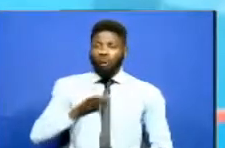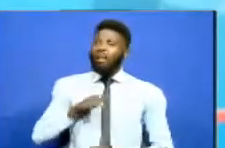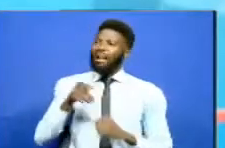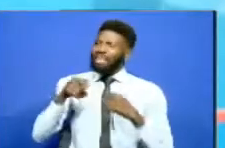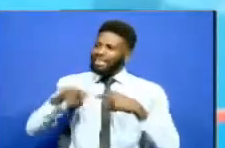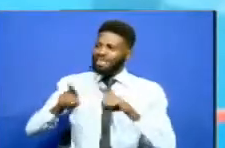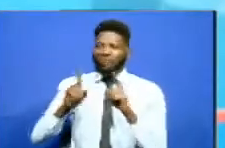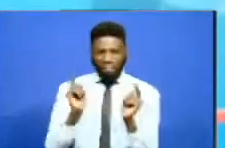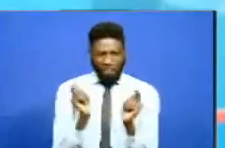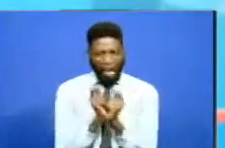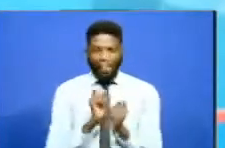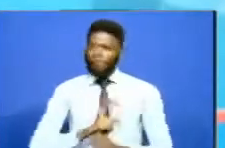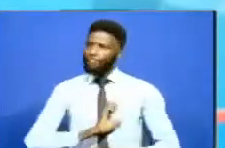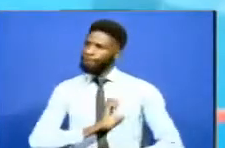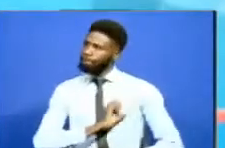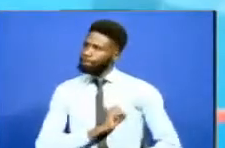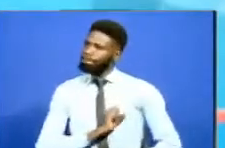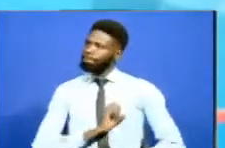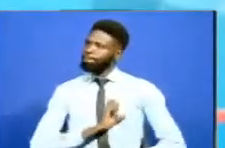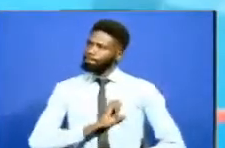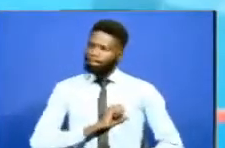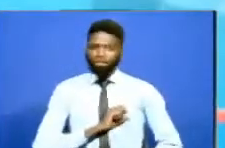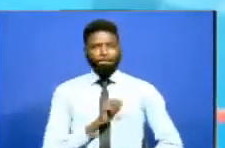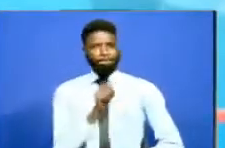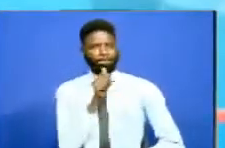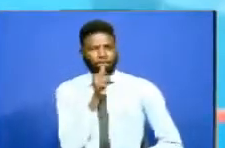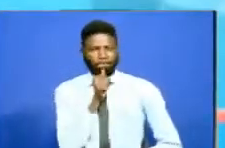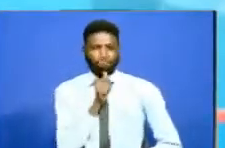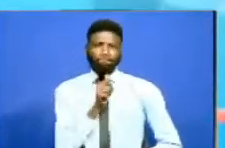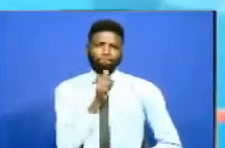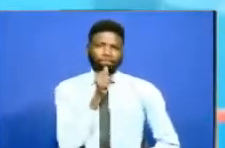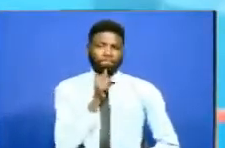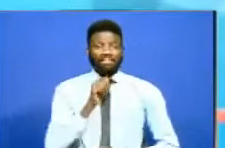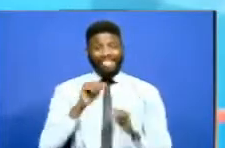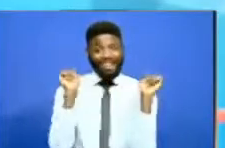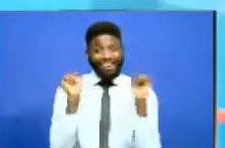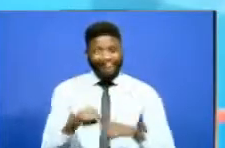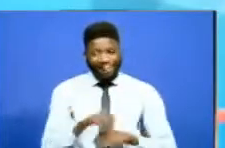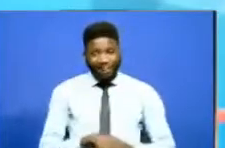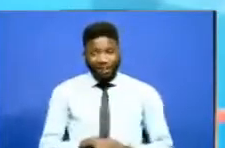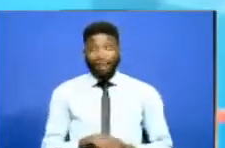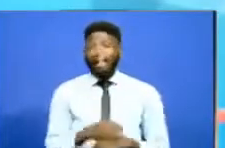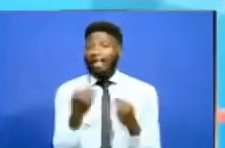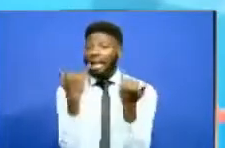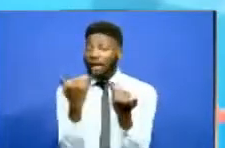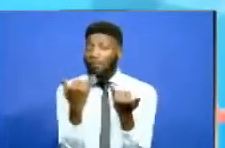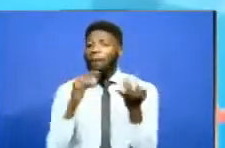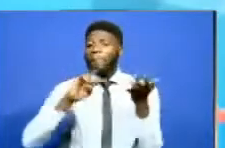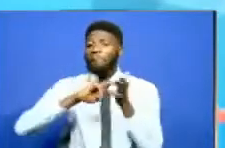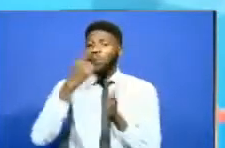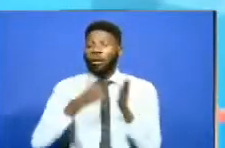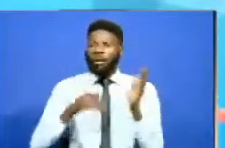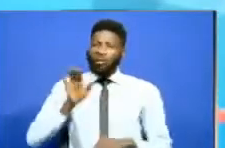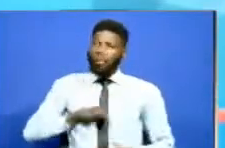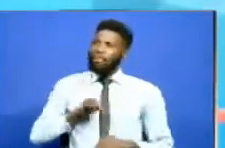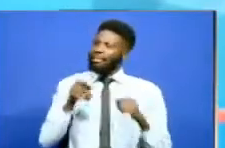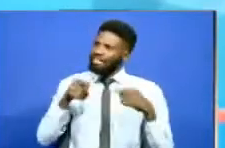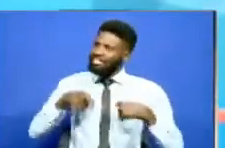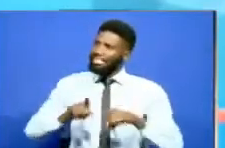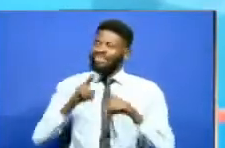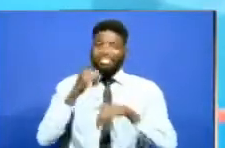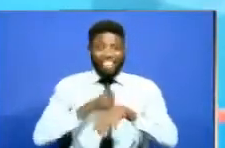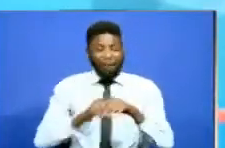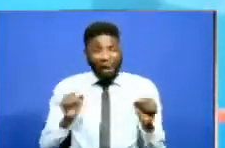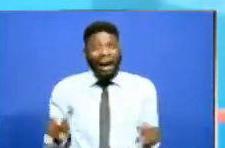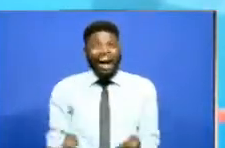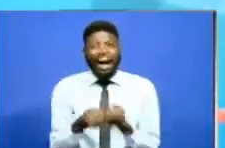they can endure, they can persevere. And with that kind of setup, women are able to sail through even serious